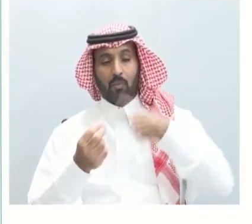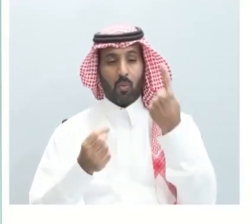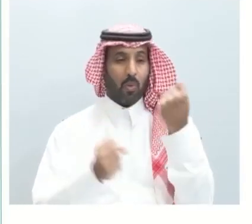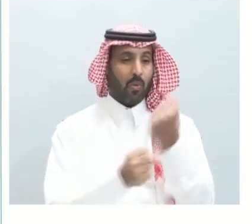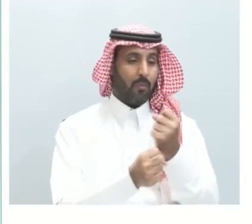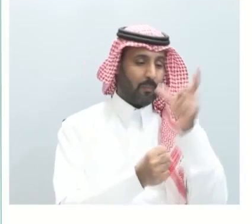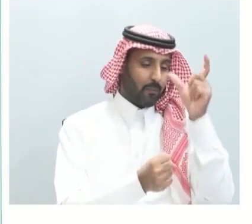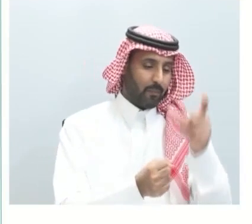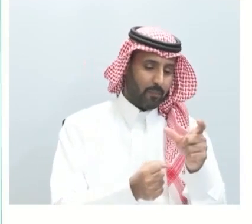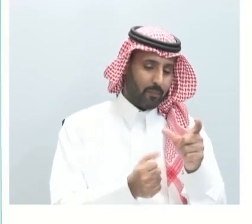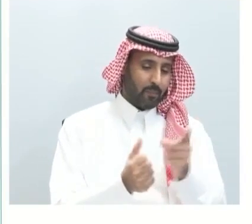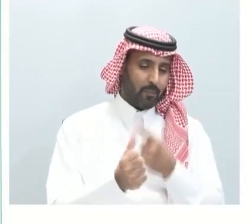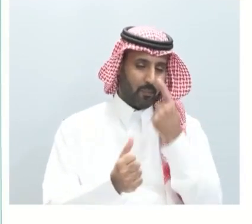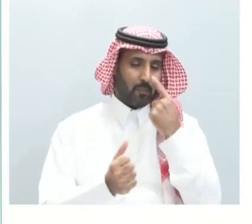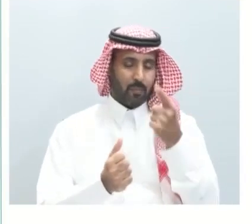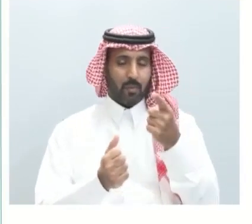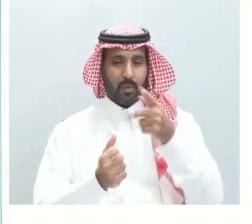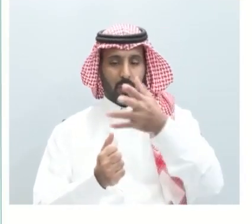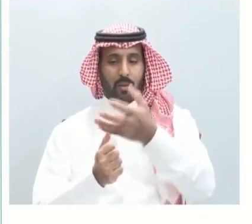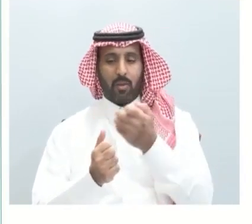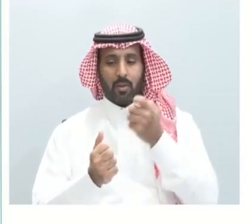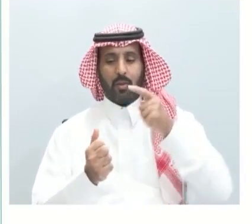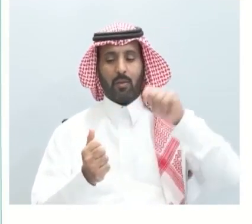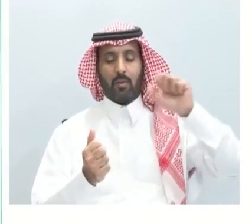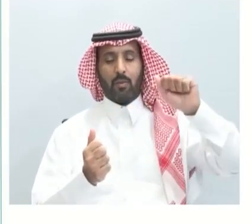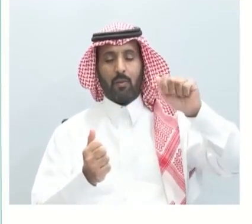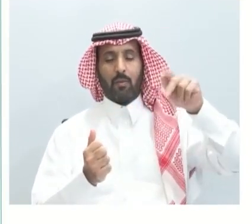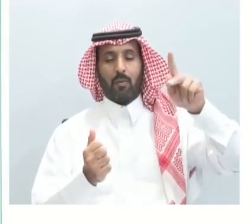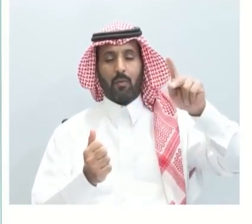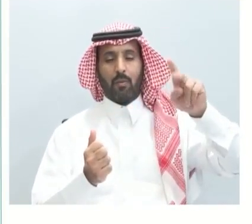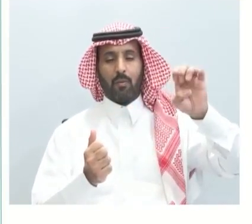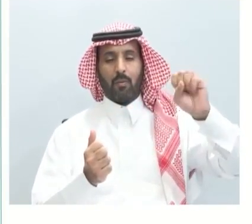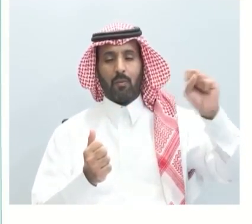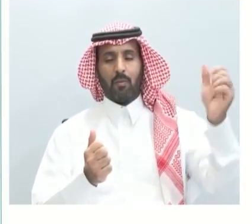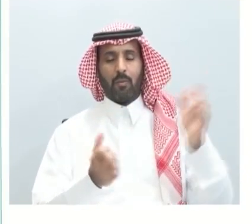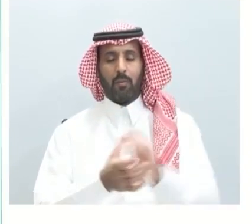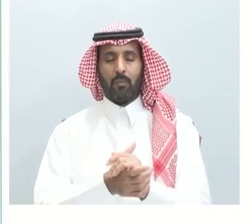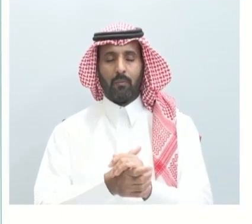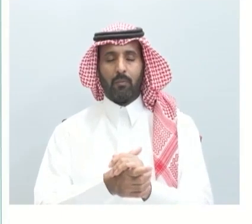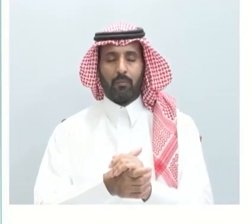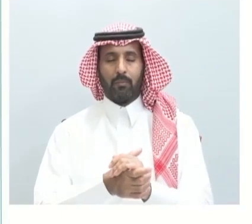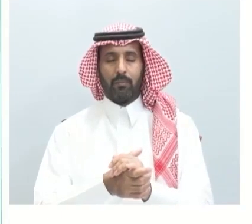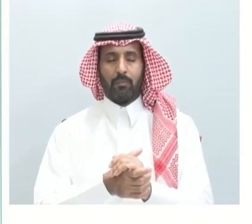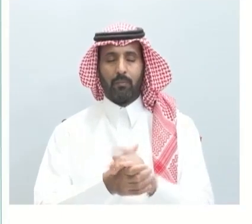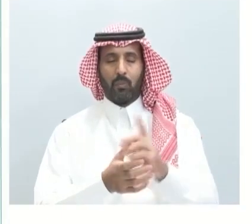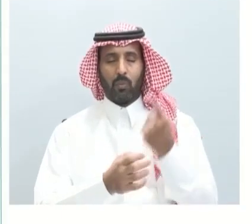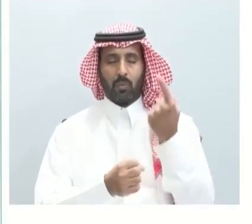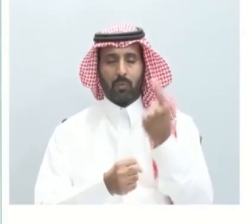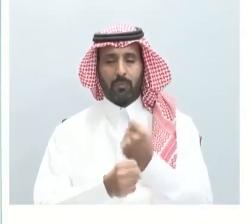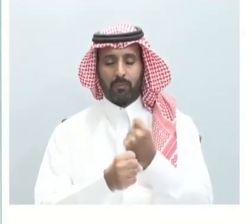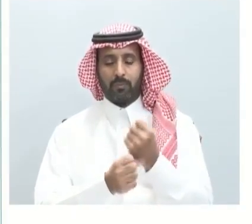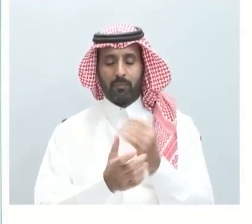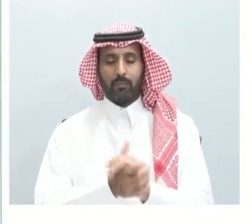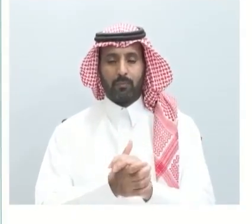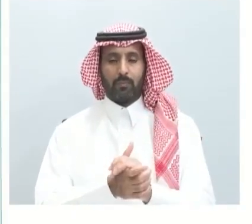verb. Getting in shape takes. So we use a singular verb. So now that we have revised the gerund,